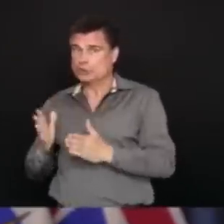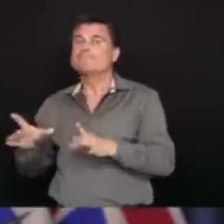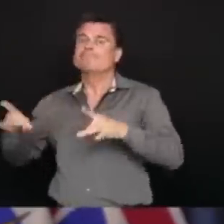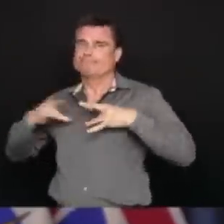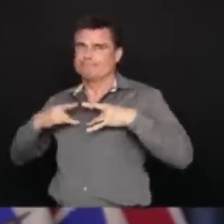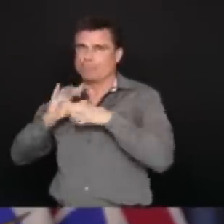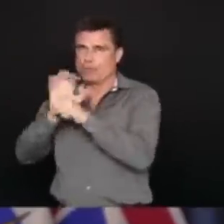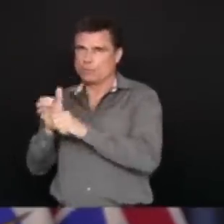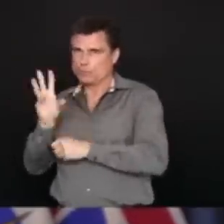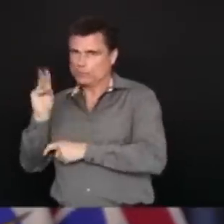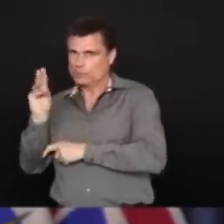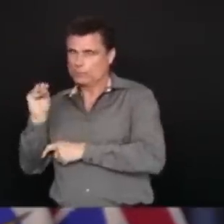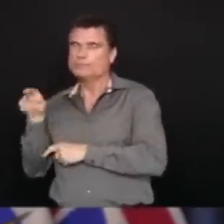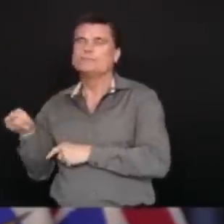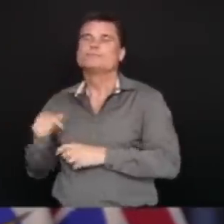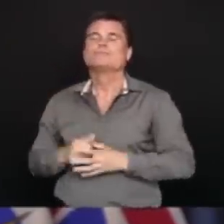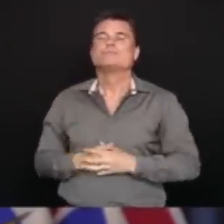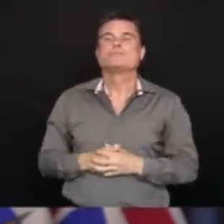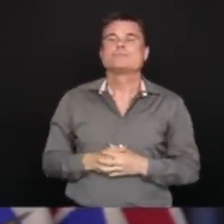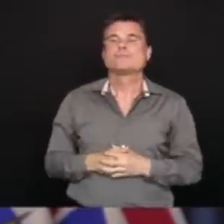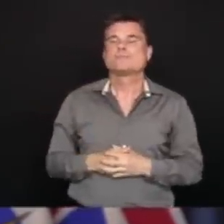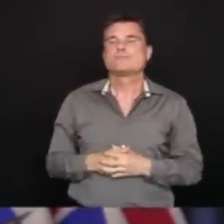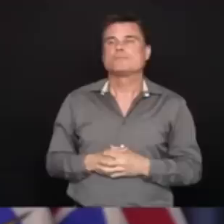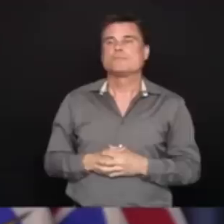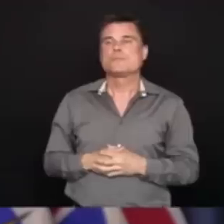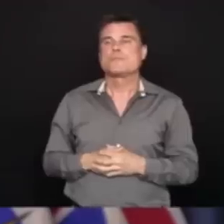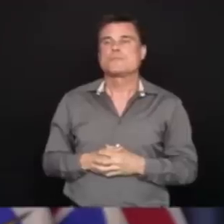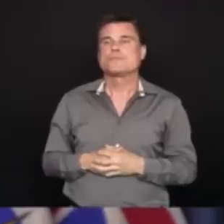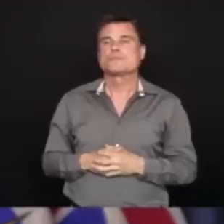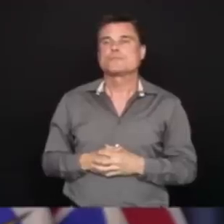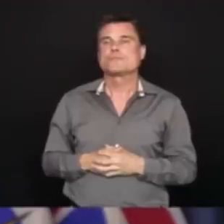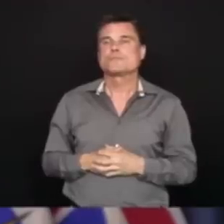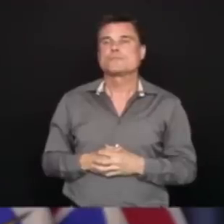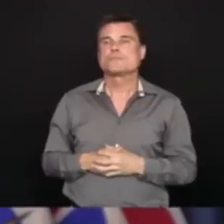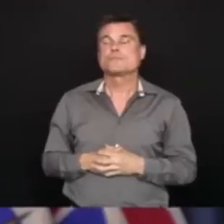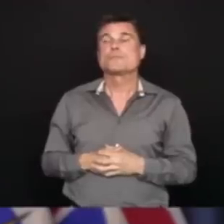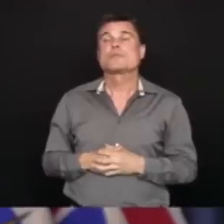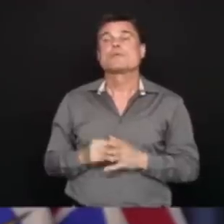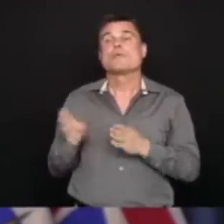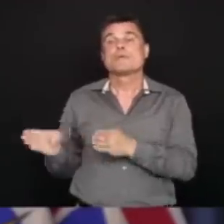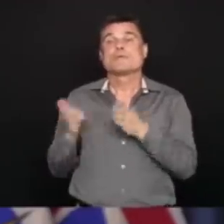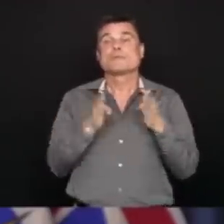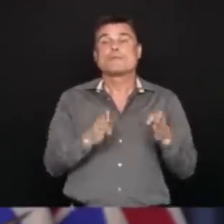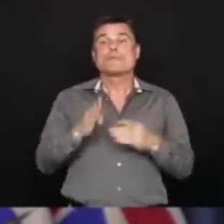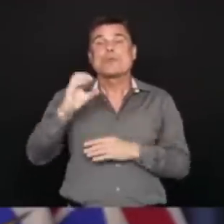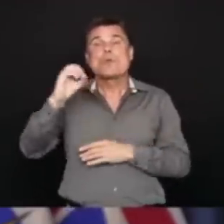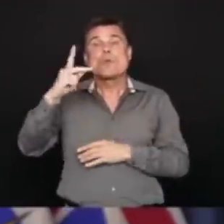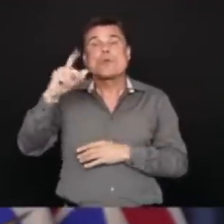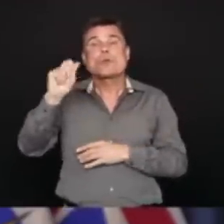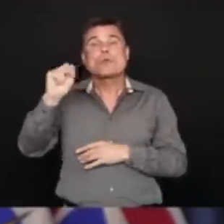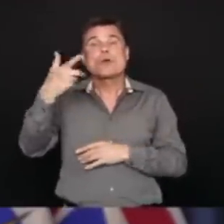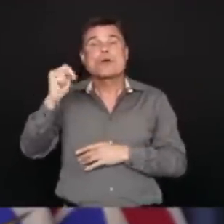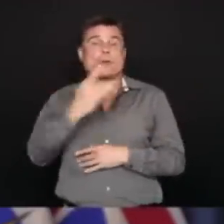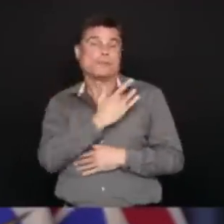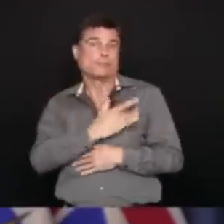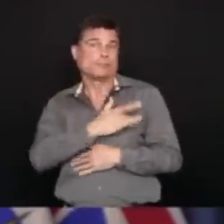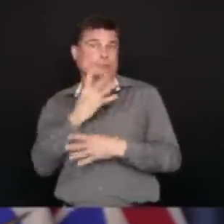and active support and outbreak investigation continues at the Okanagan Corrections Facility and the